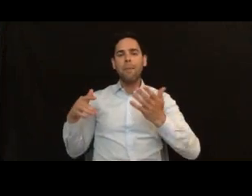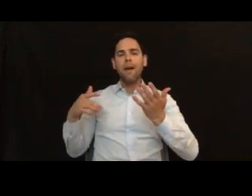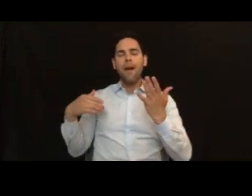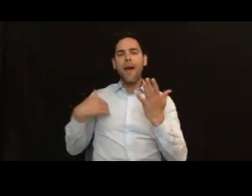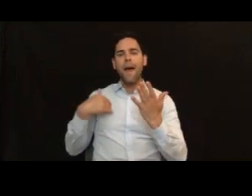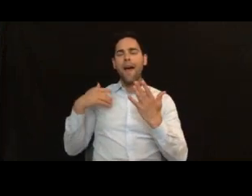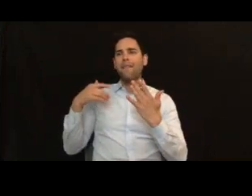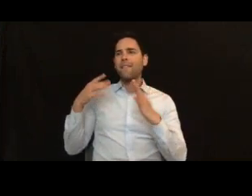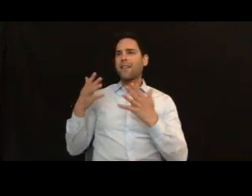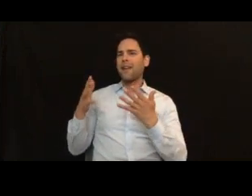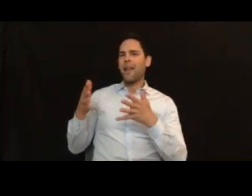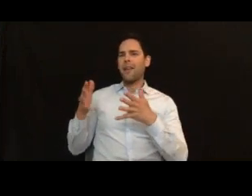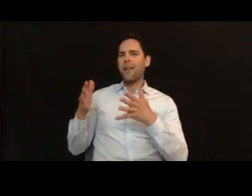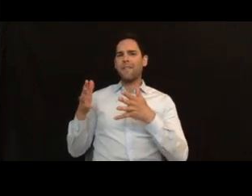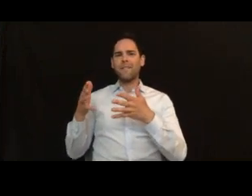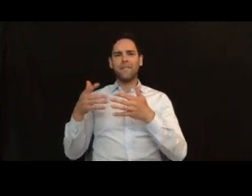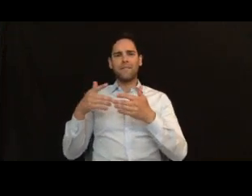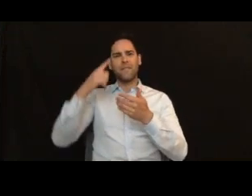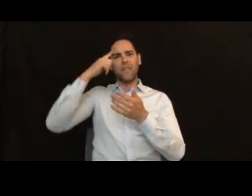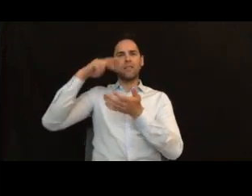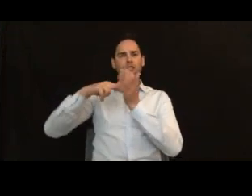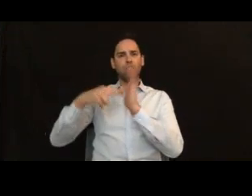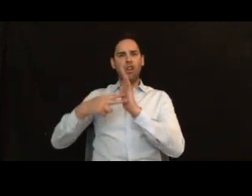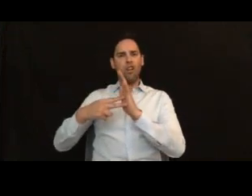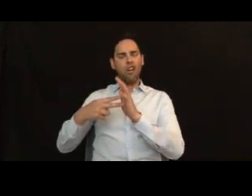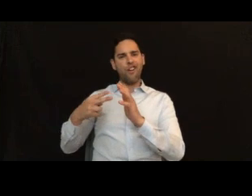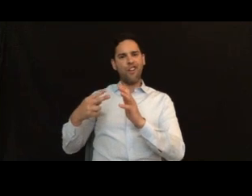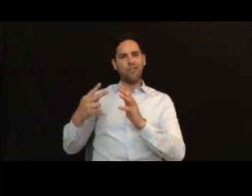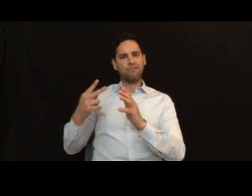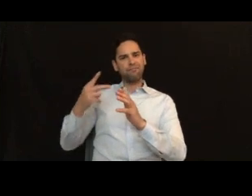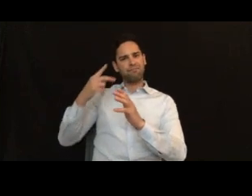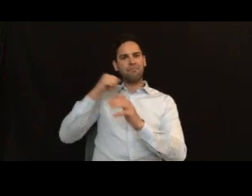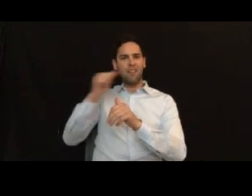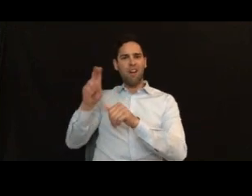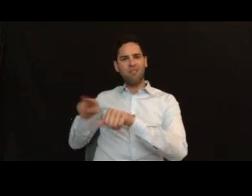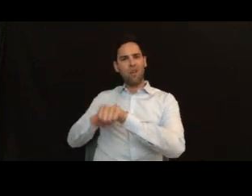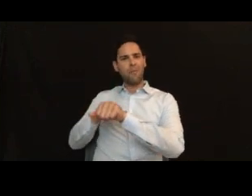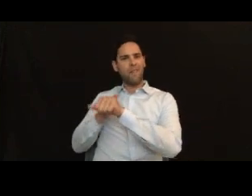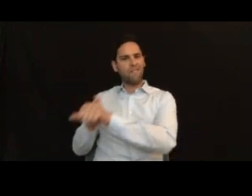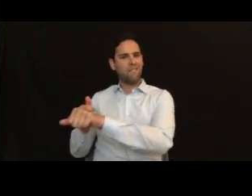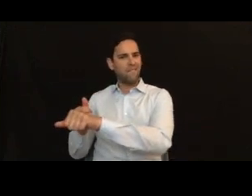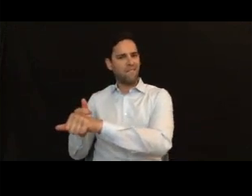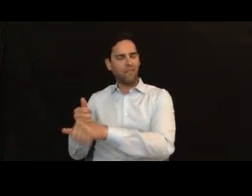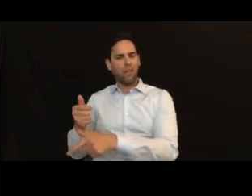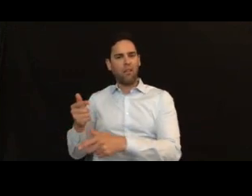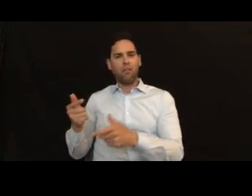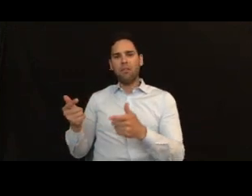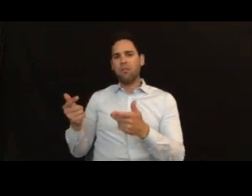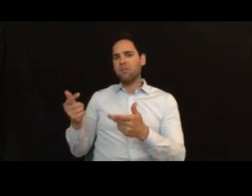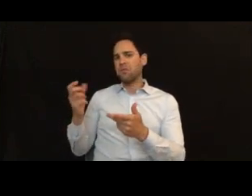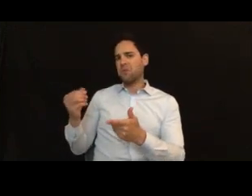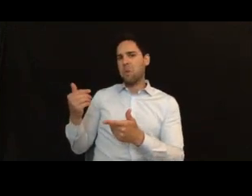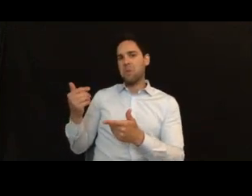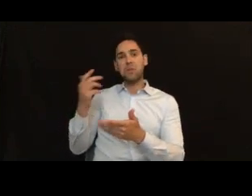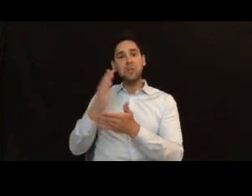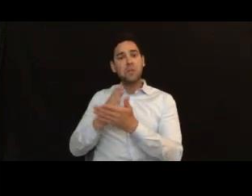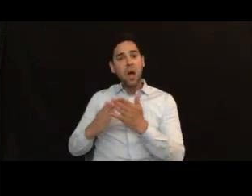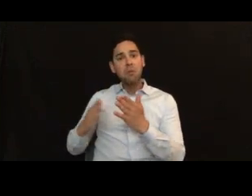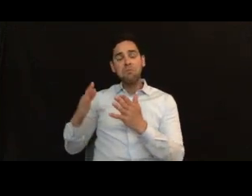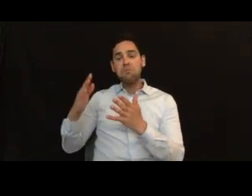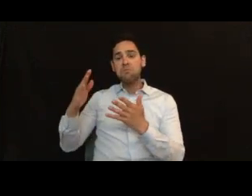to it where they don't necessarily try to hide visual signals that might index masculinity. So many don't shave